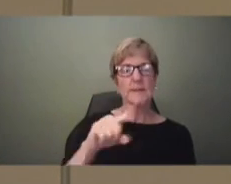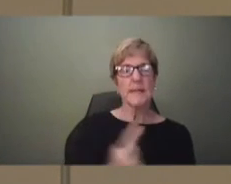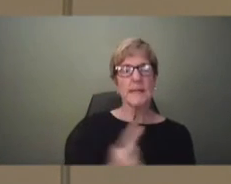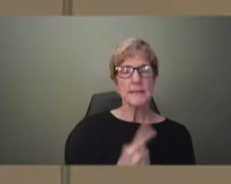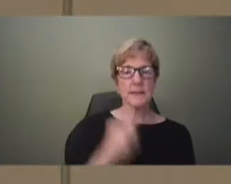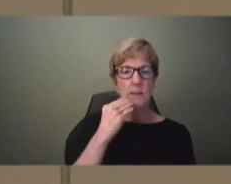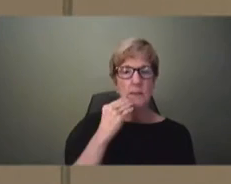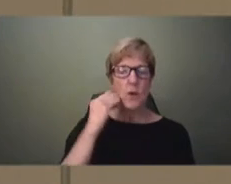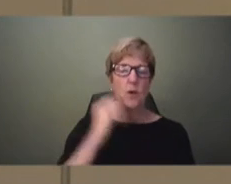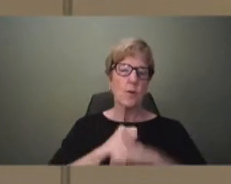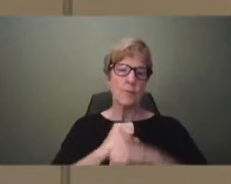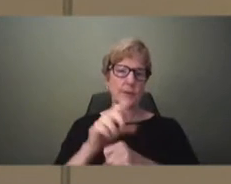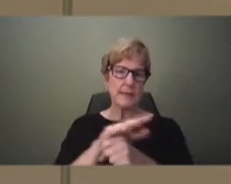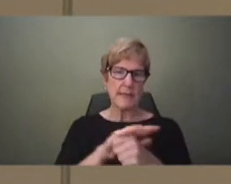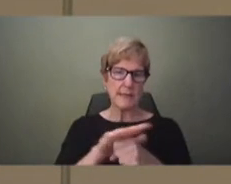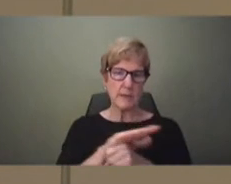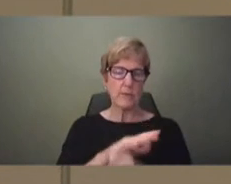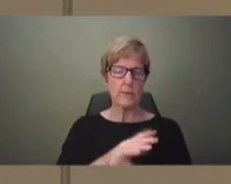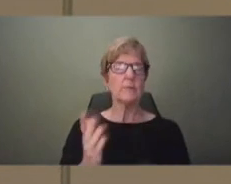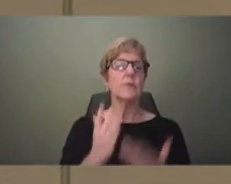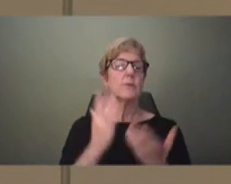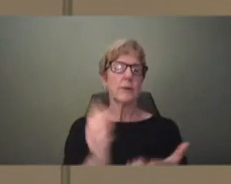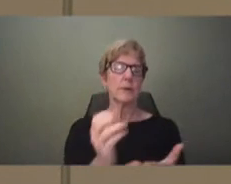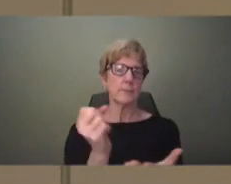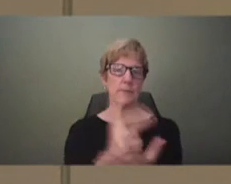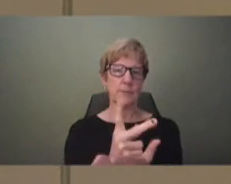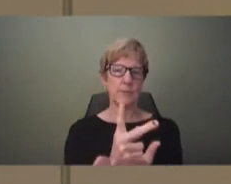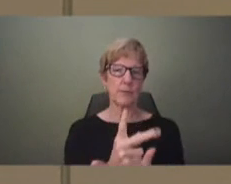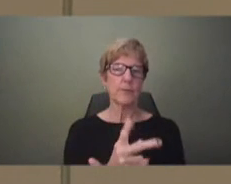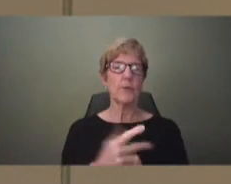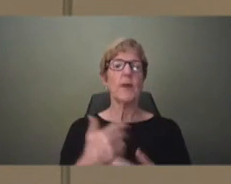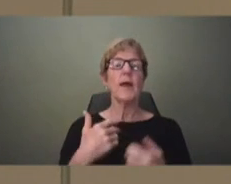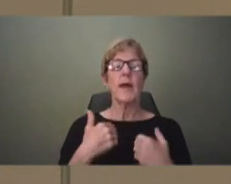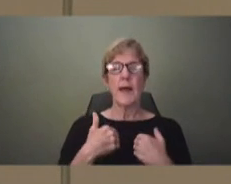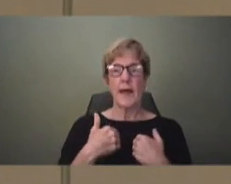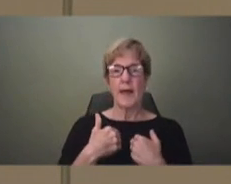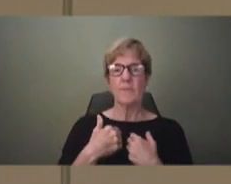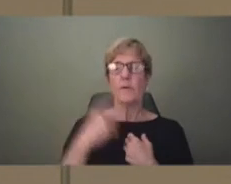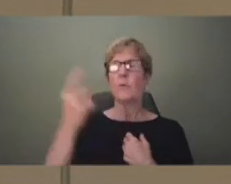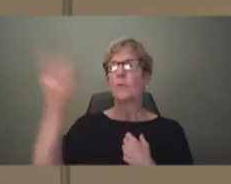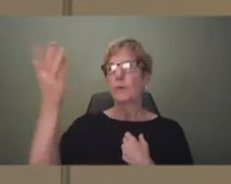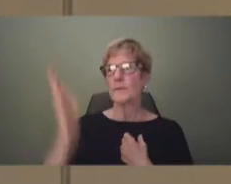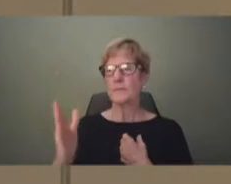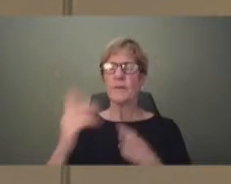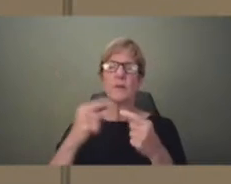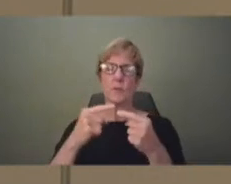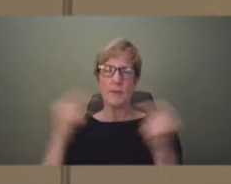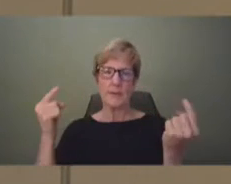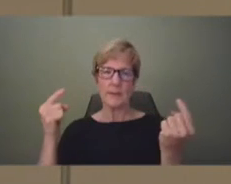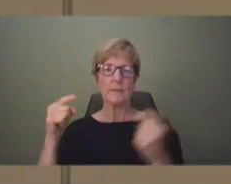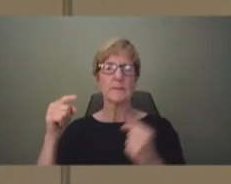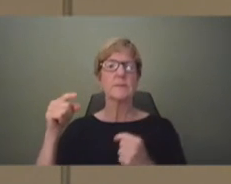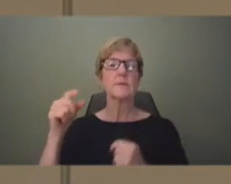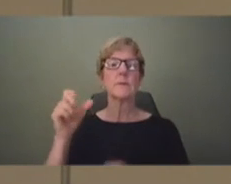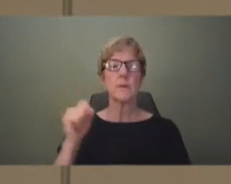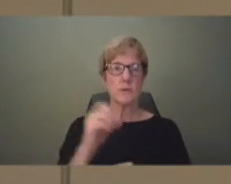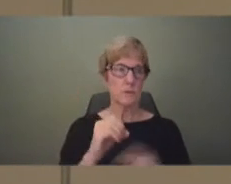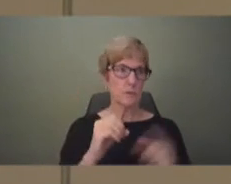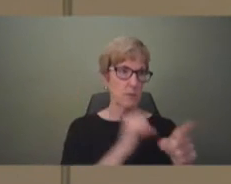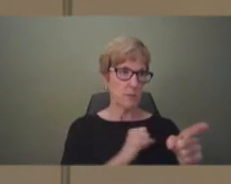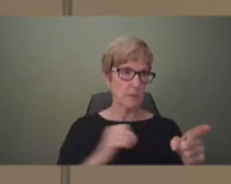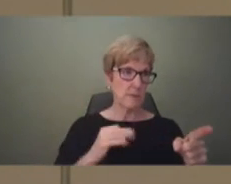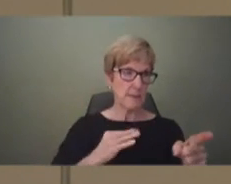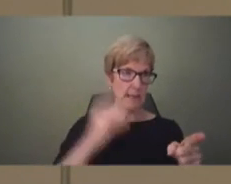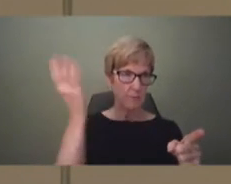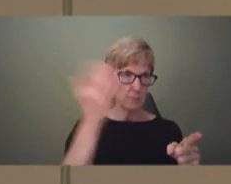area staff recommends approval of this petition we do have um uh speaker against this so after staff's presentation Mr